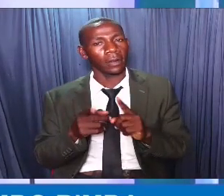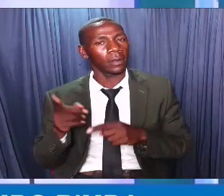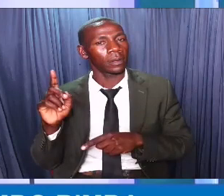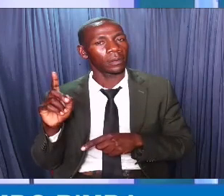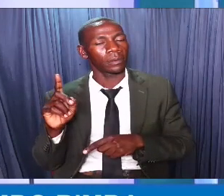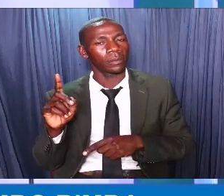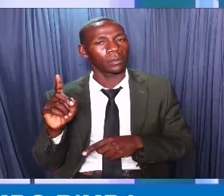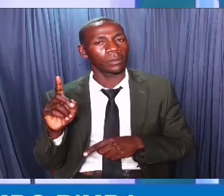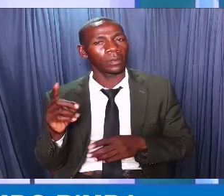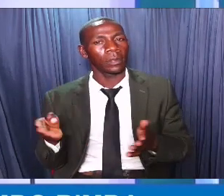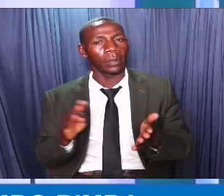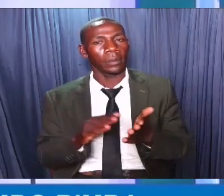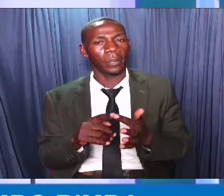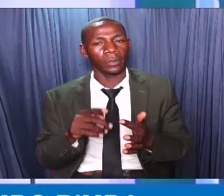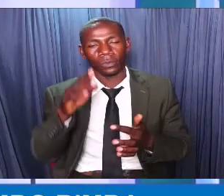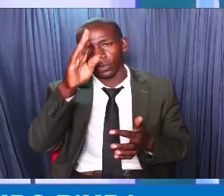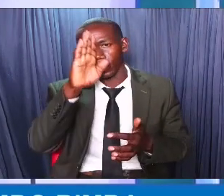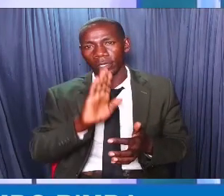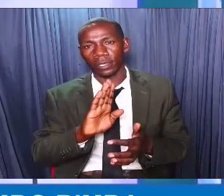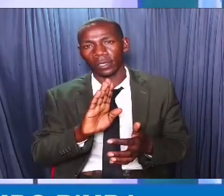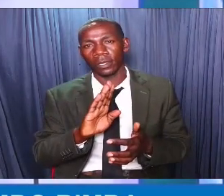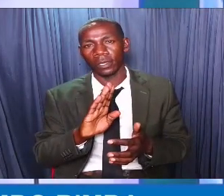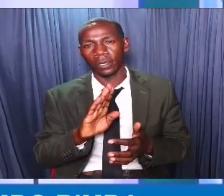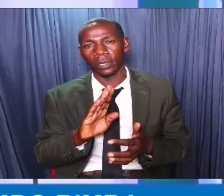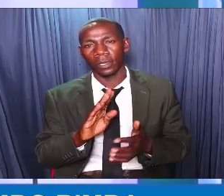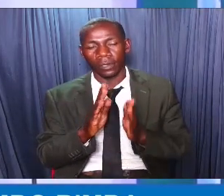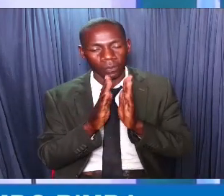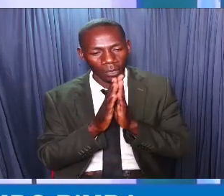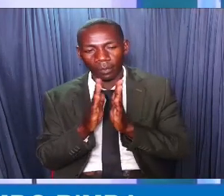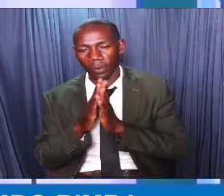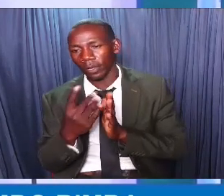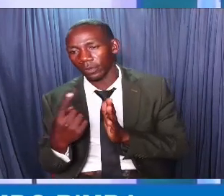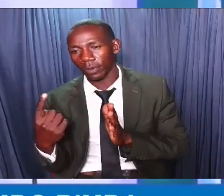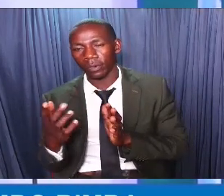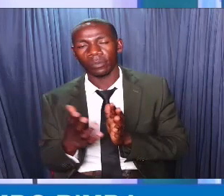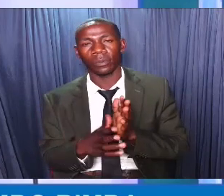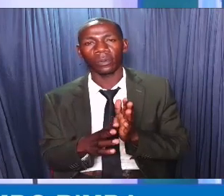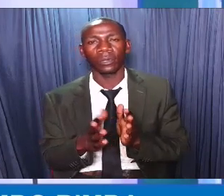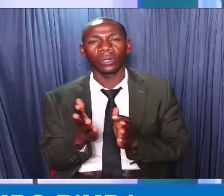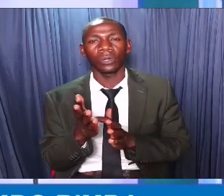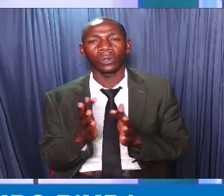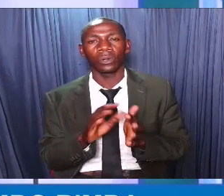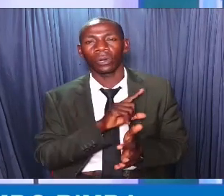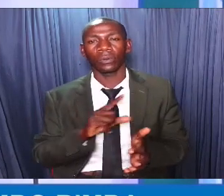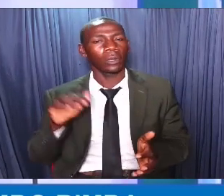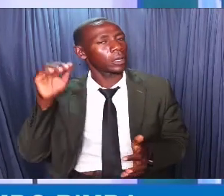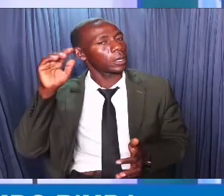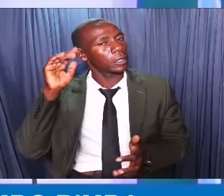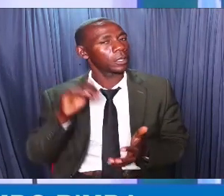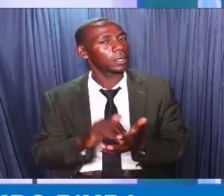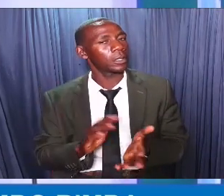Flee. Tukimrudia Mungu. Returning to God. Utaona tukiombeana shida. Then when you pray for each other. Bwana atasikia. The Lord will